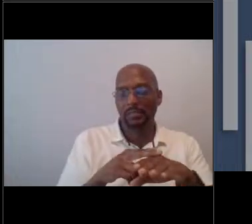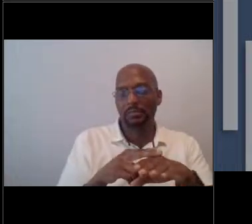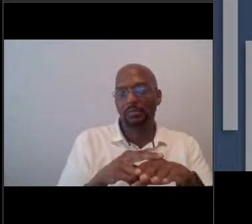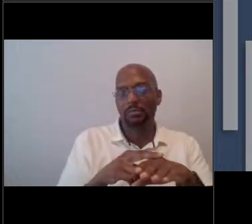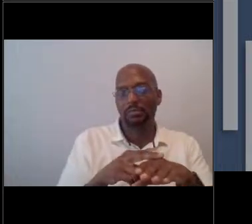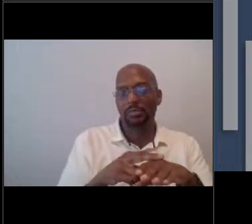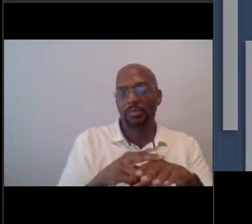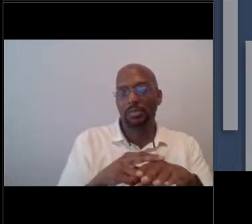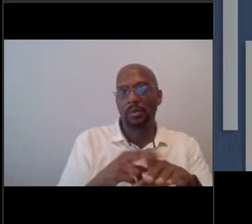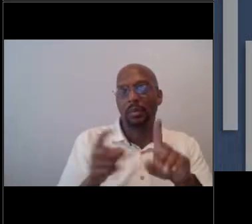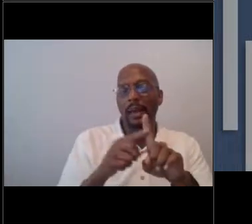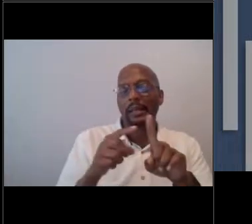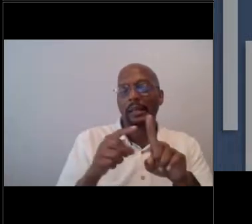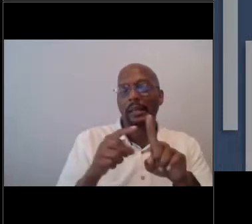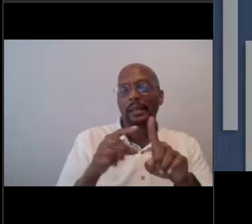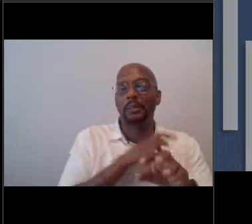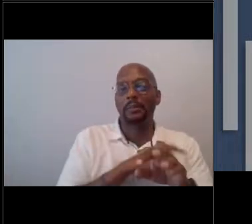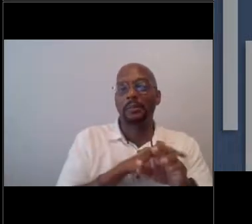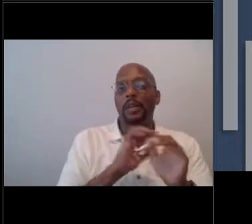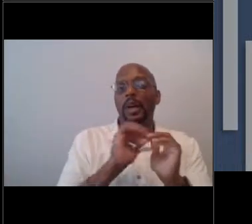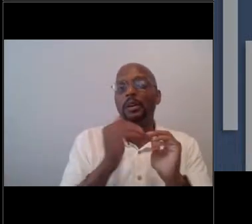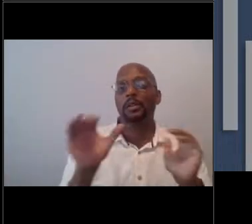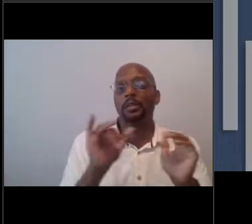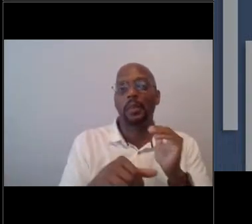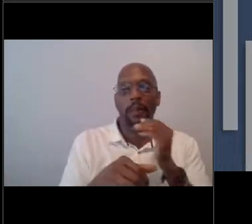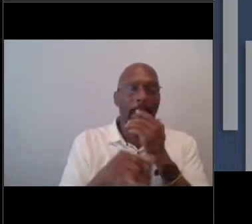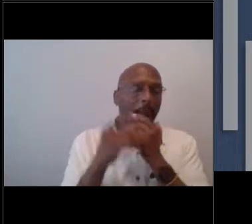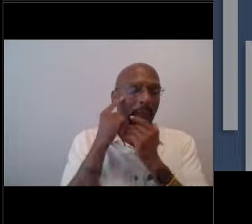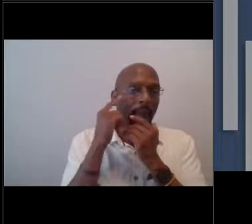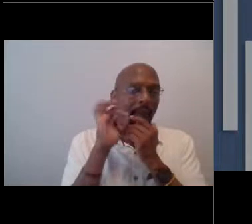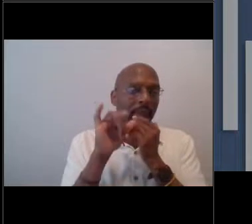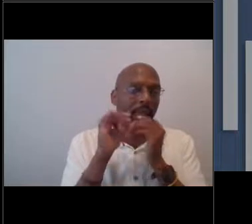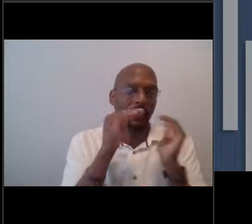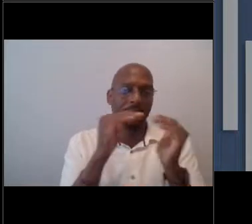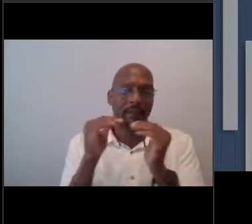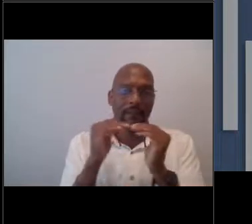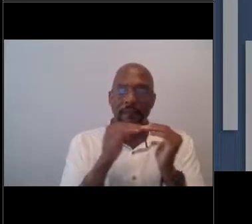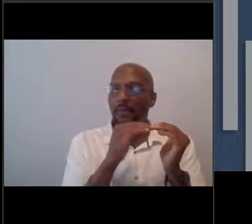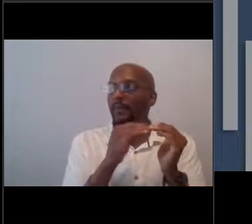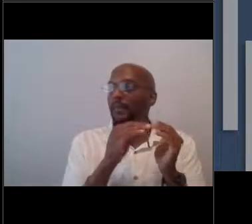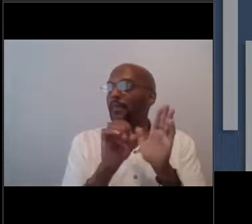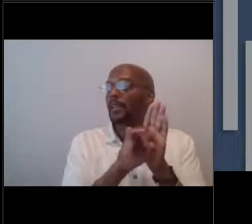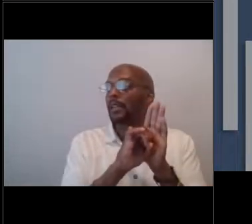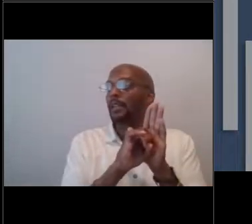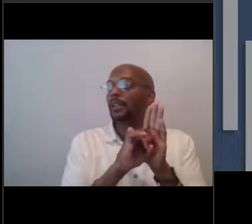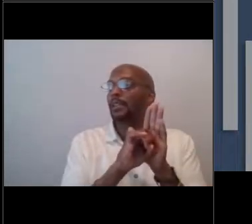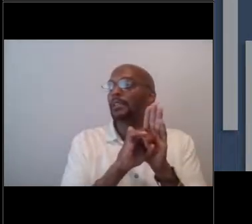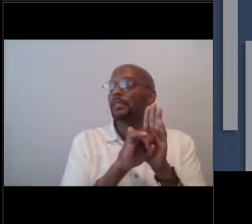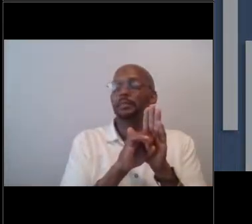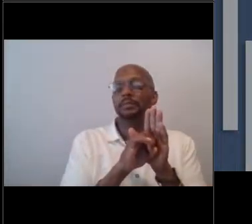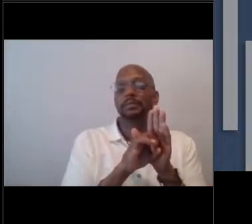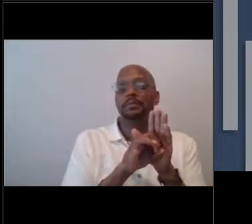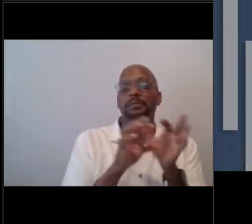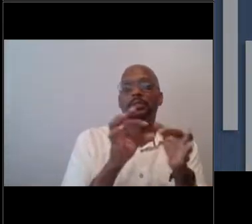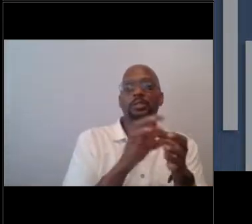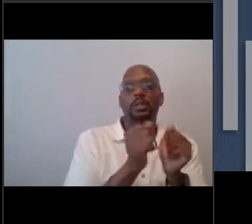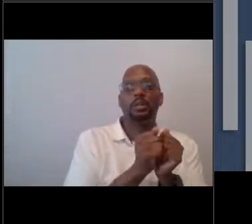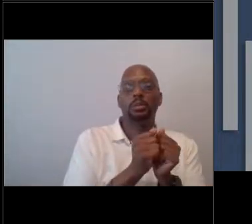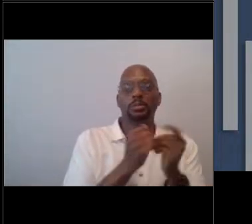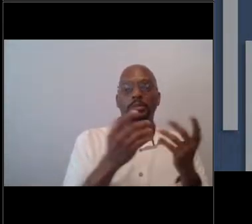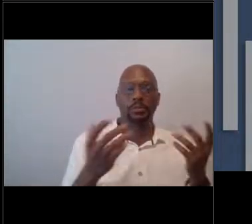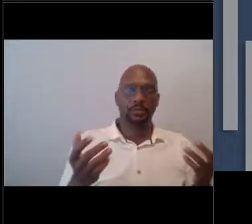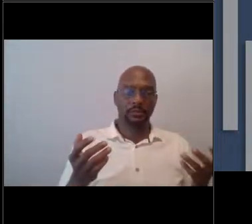so, I think that the equity index in its identification of priority populations paired with subsequent